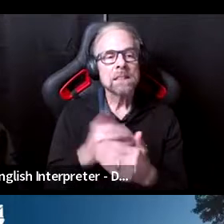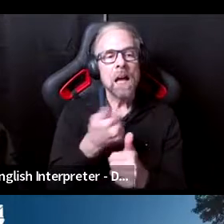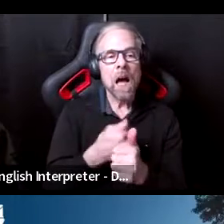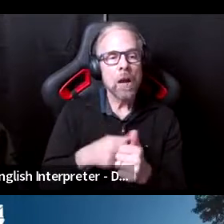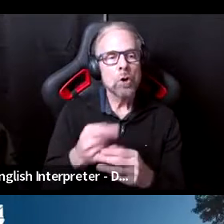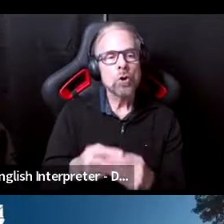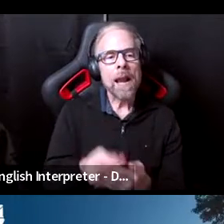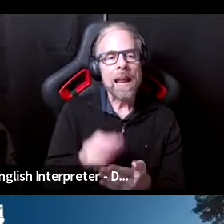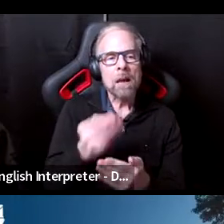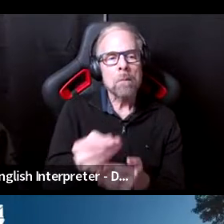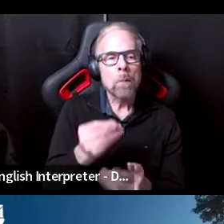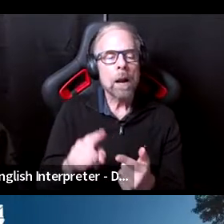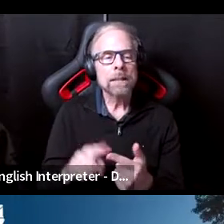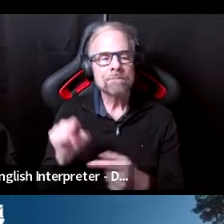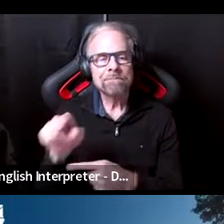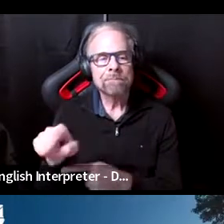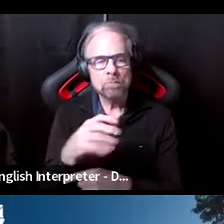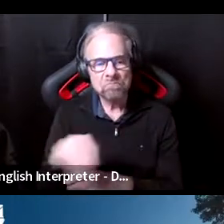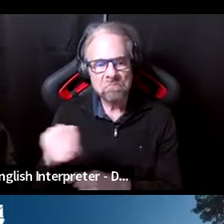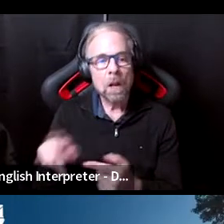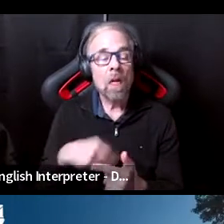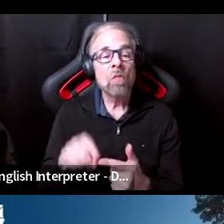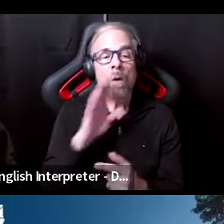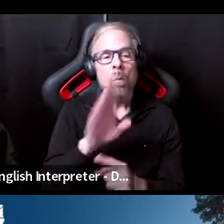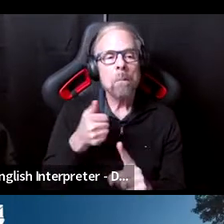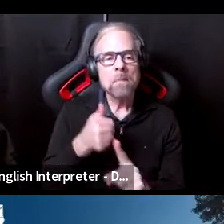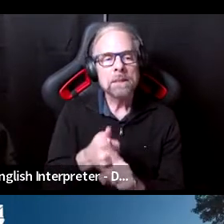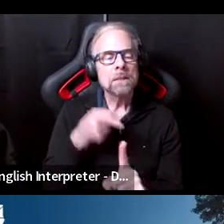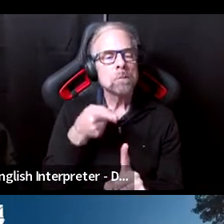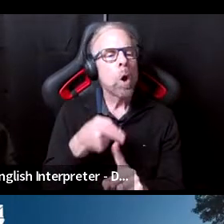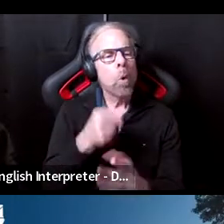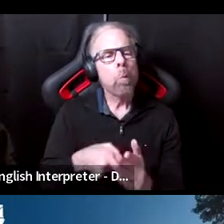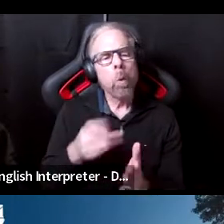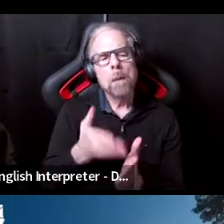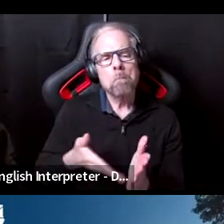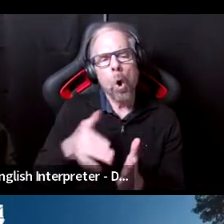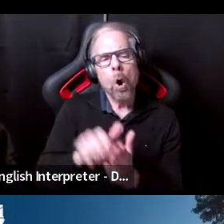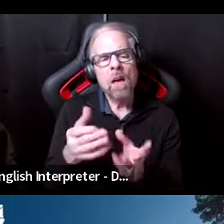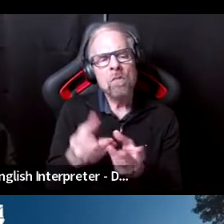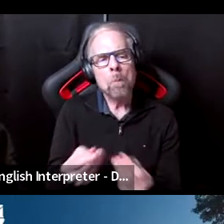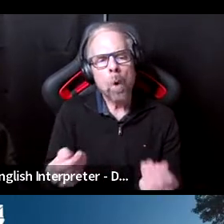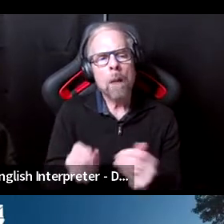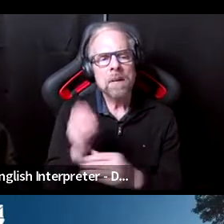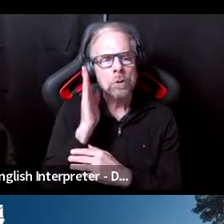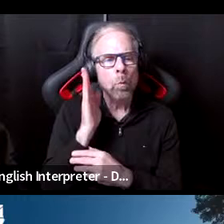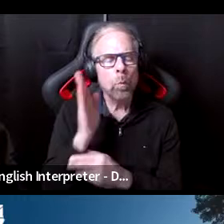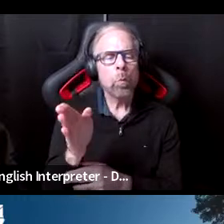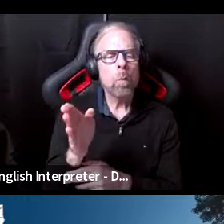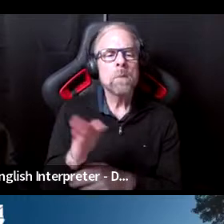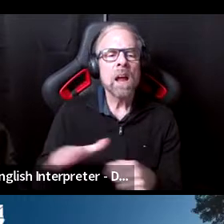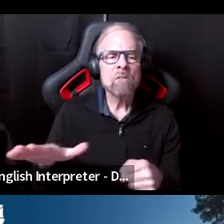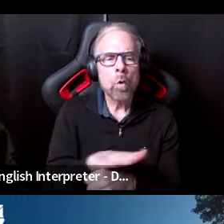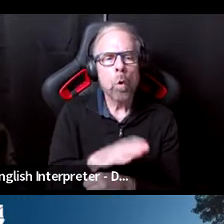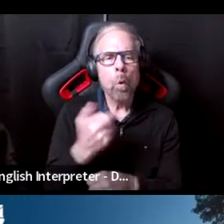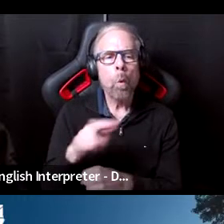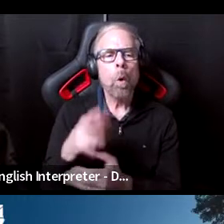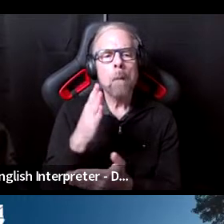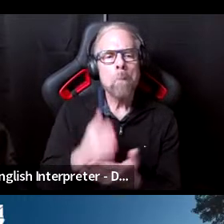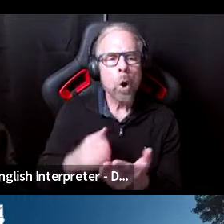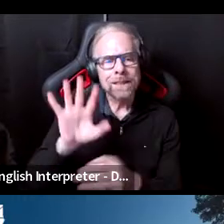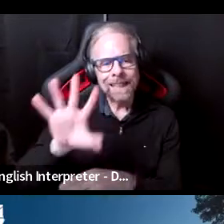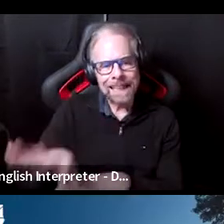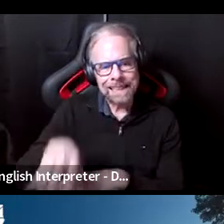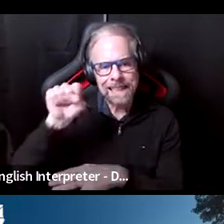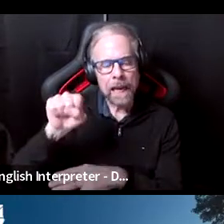be impacted? Specifically, what portions of the properties will be fully or partially taken